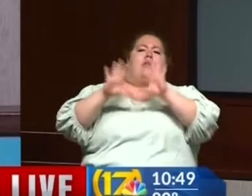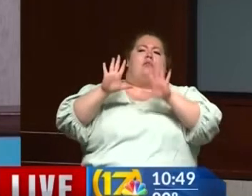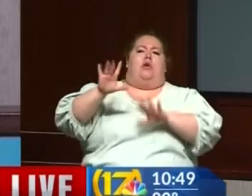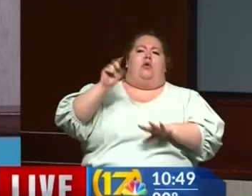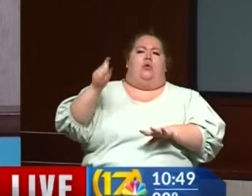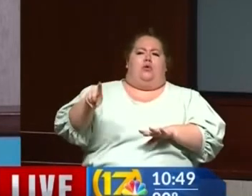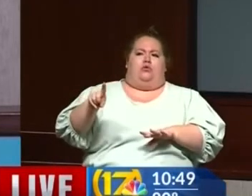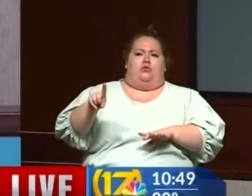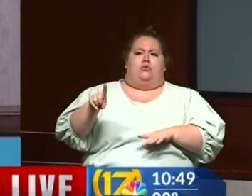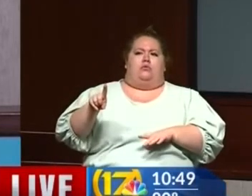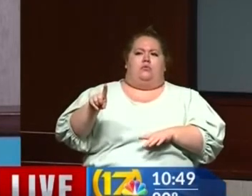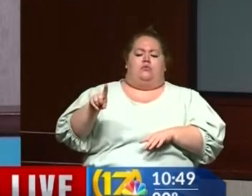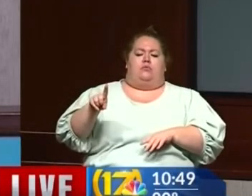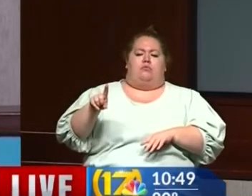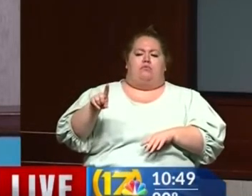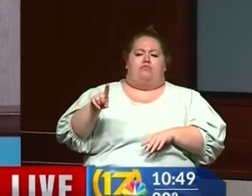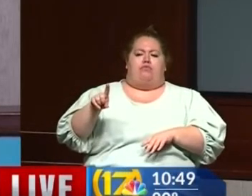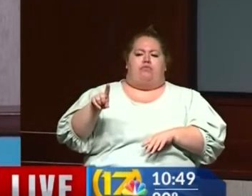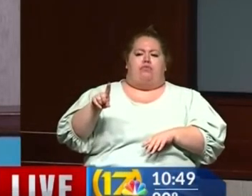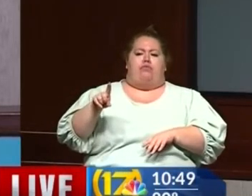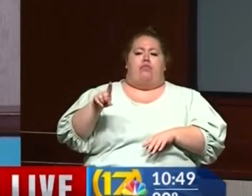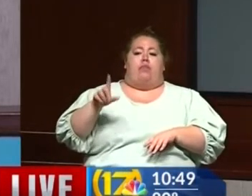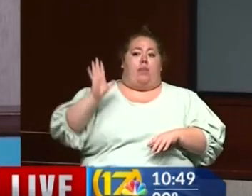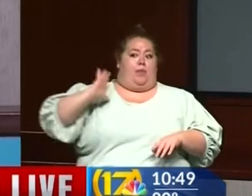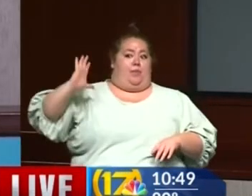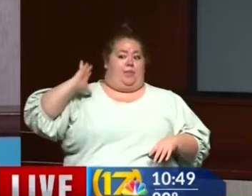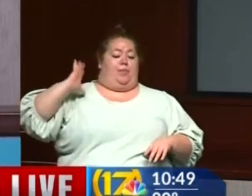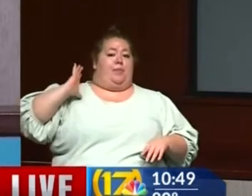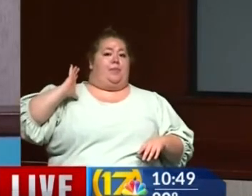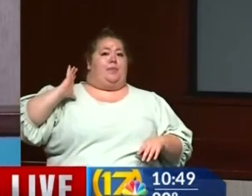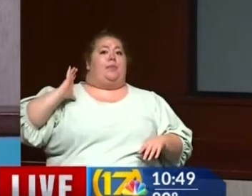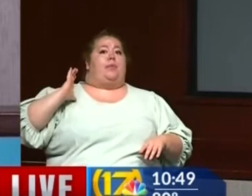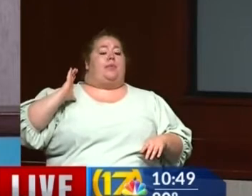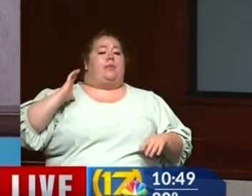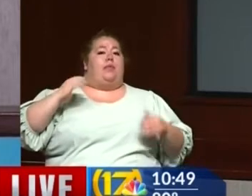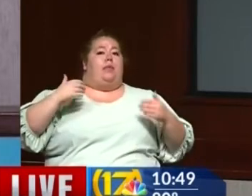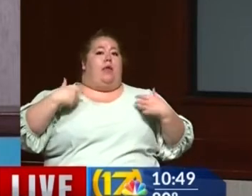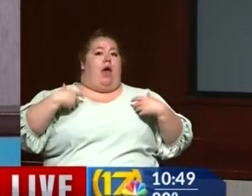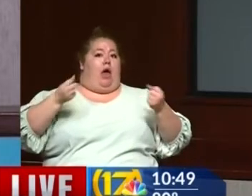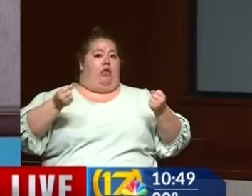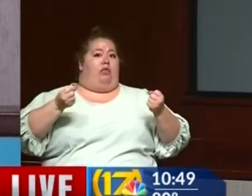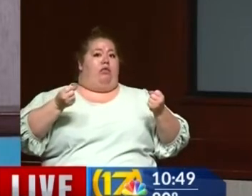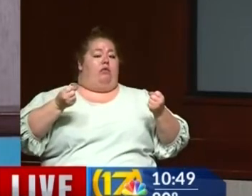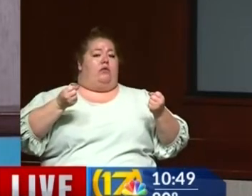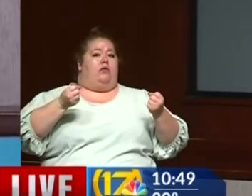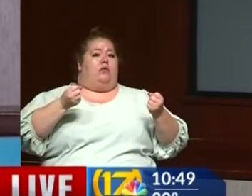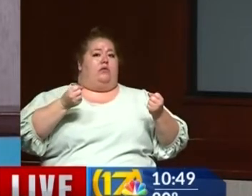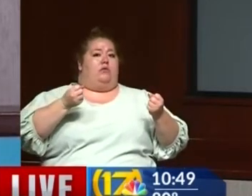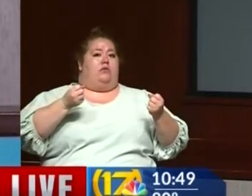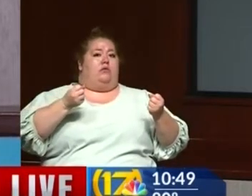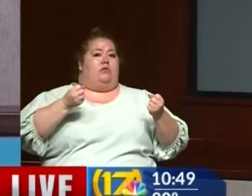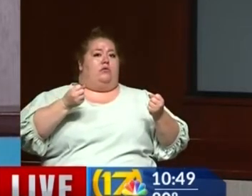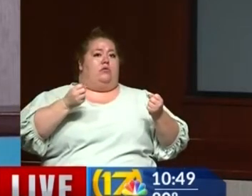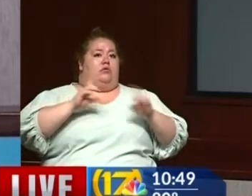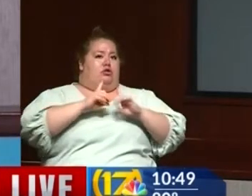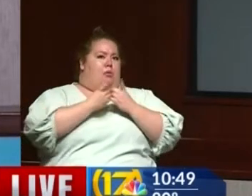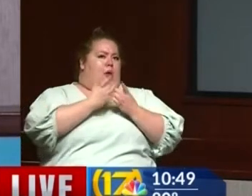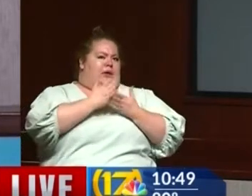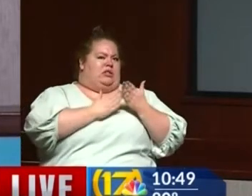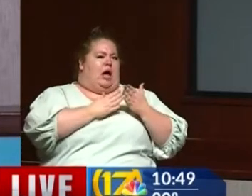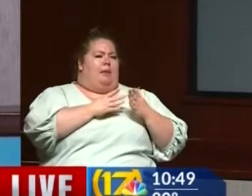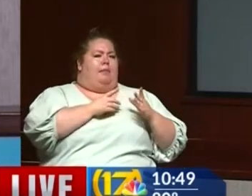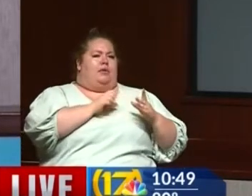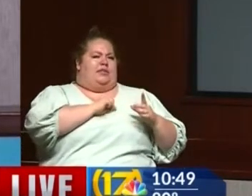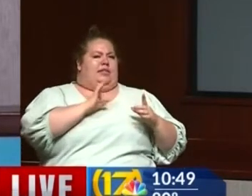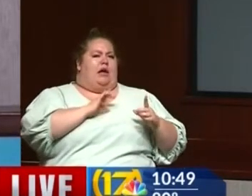is, at one point, there were some officials that had said they were encouraging only